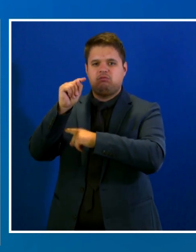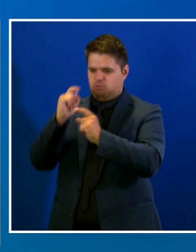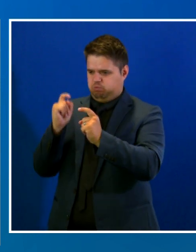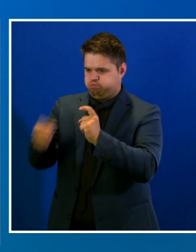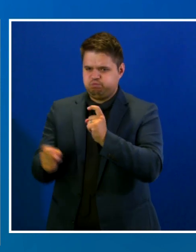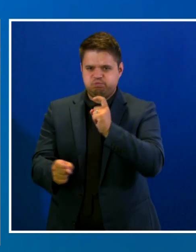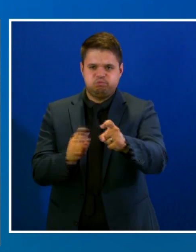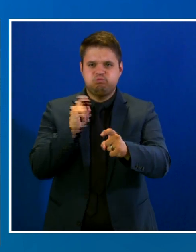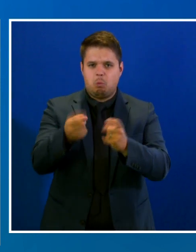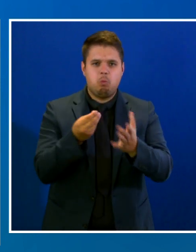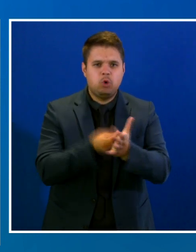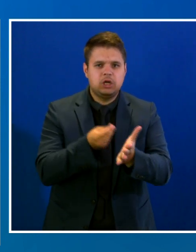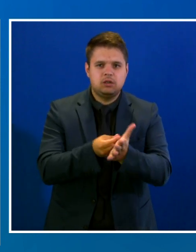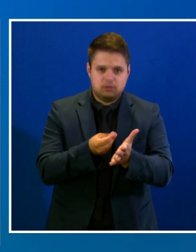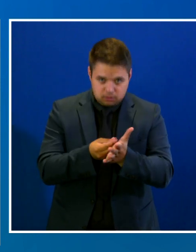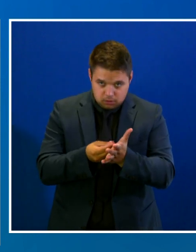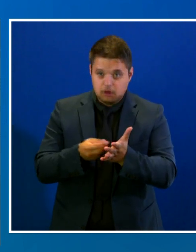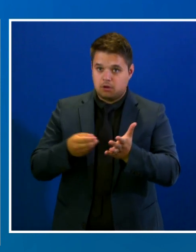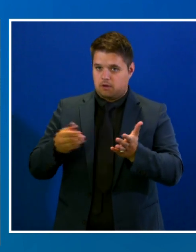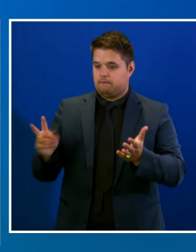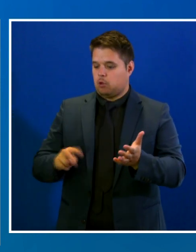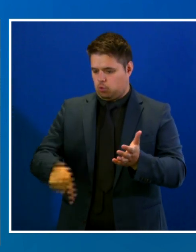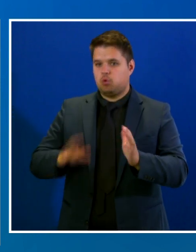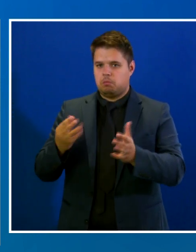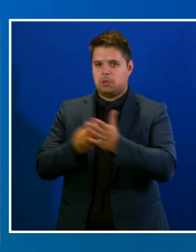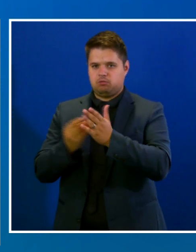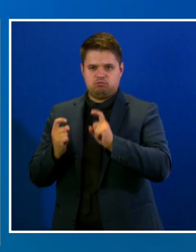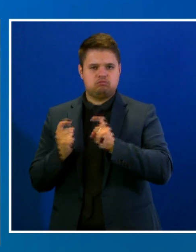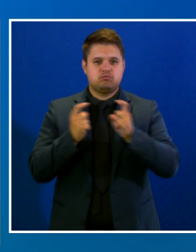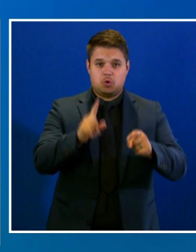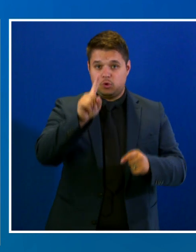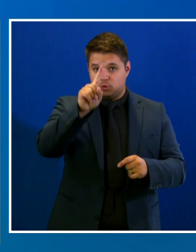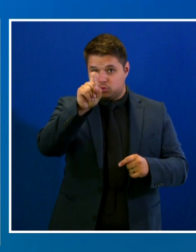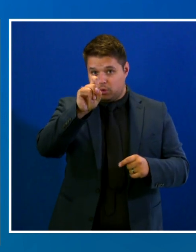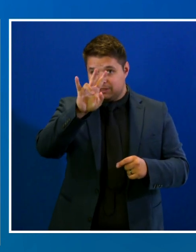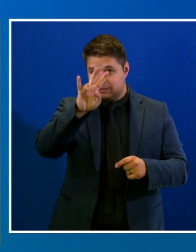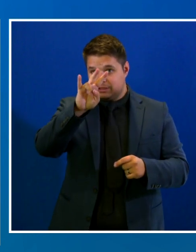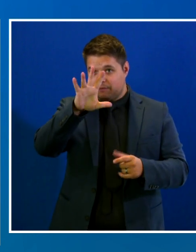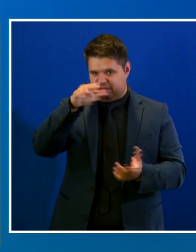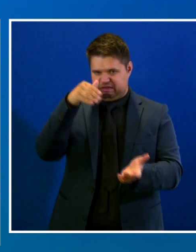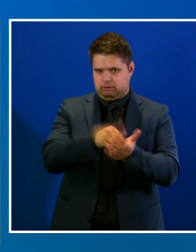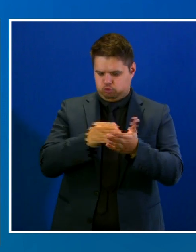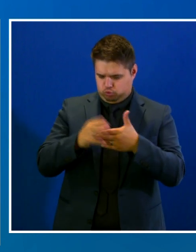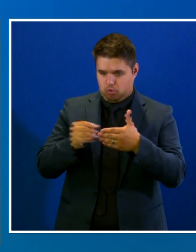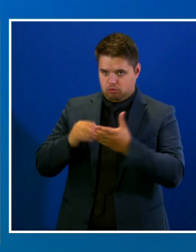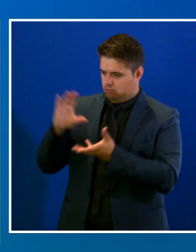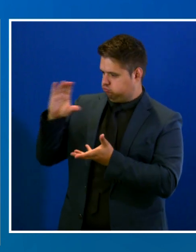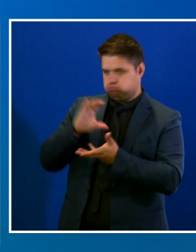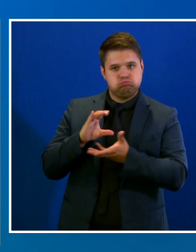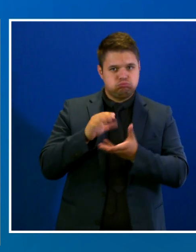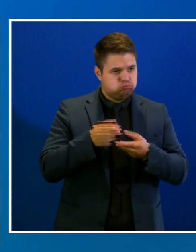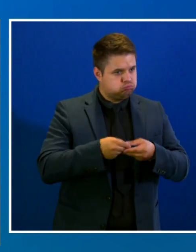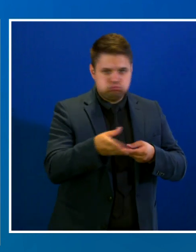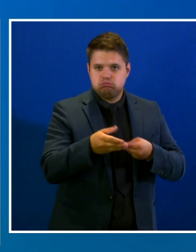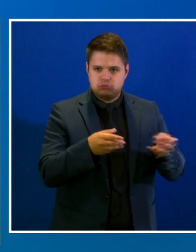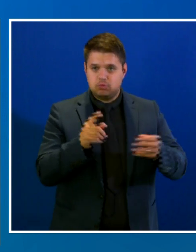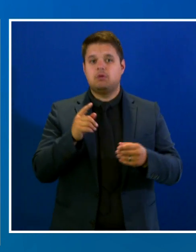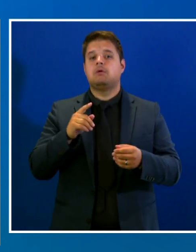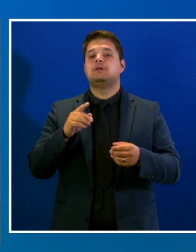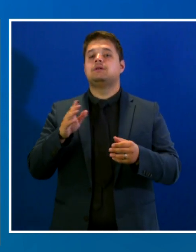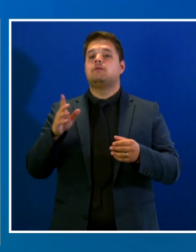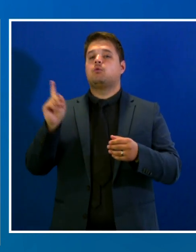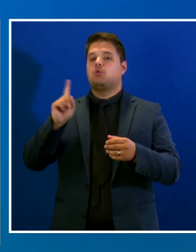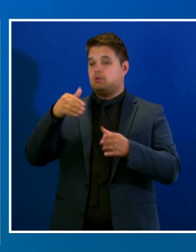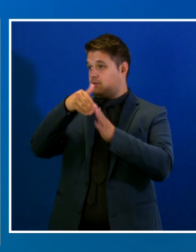$175,000 in grants to eligible small businesses located on Fourth Plane Boulevard between I-5 and Andreessen and